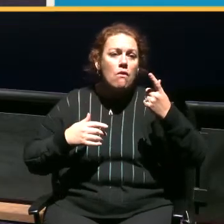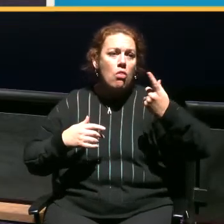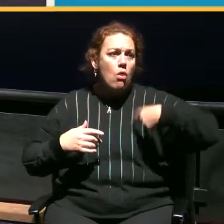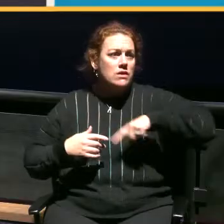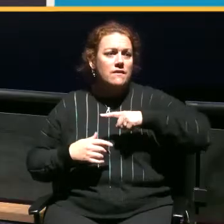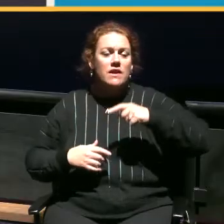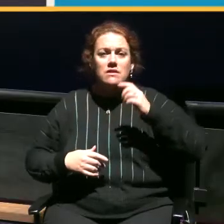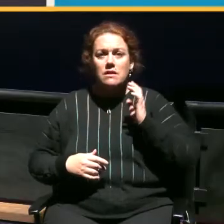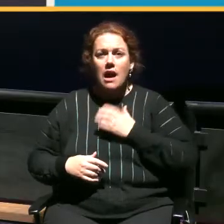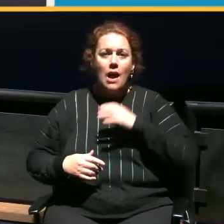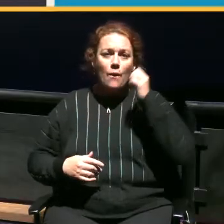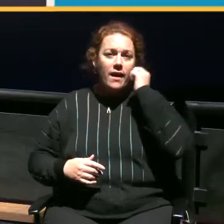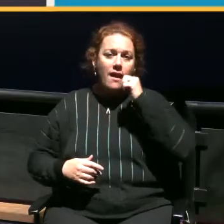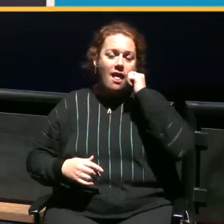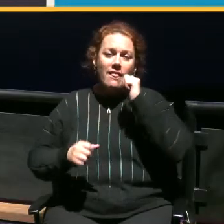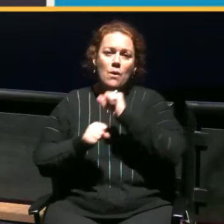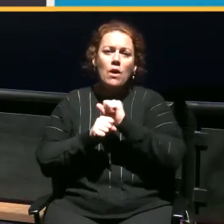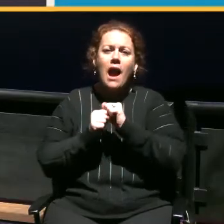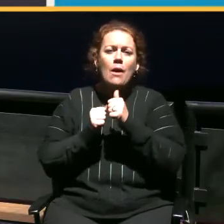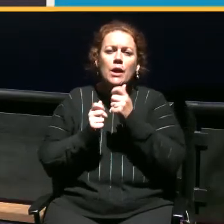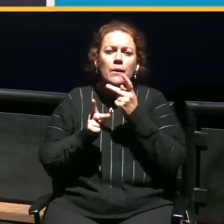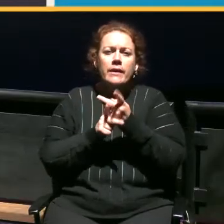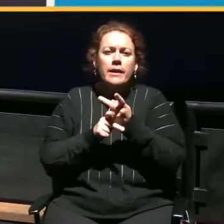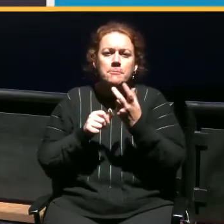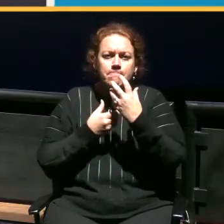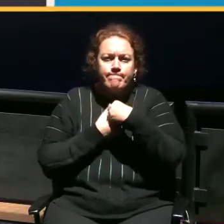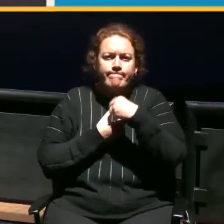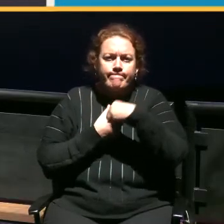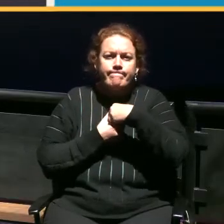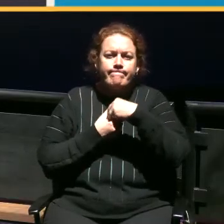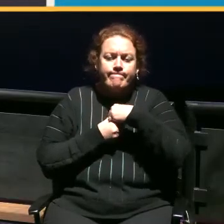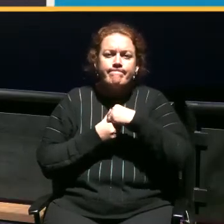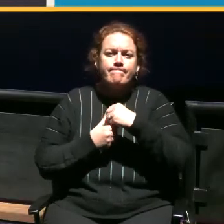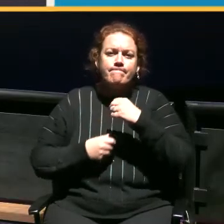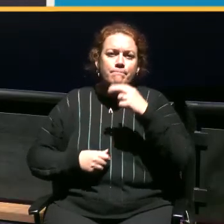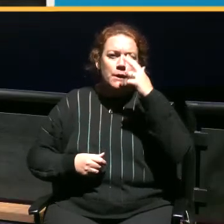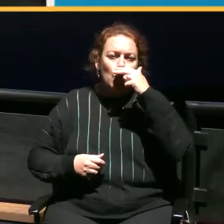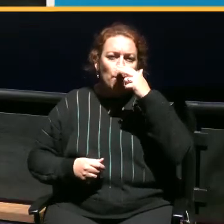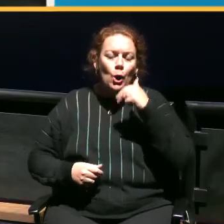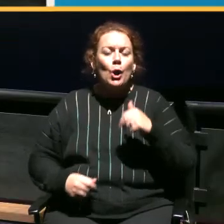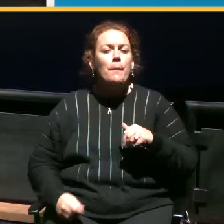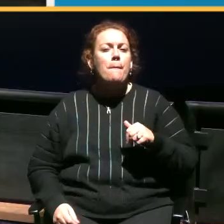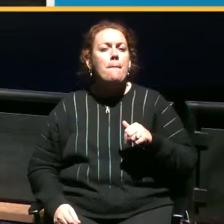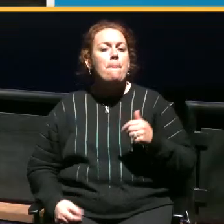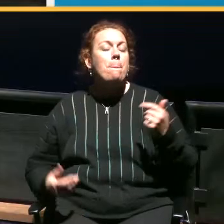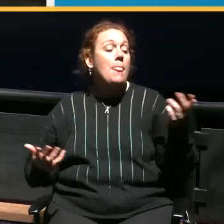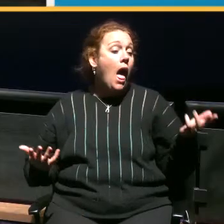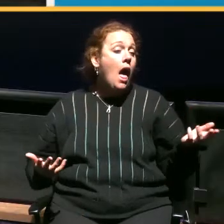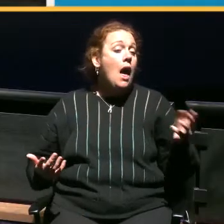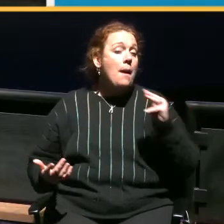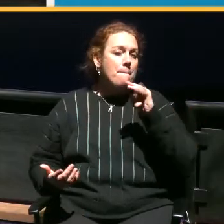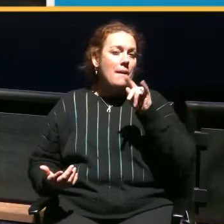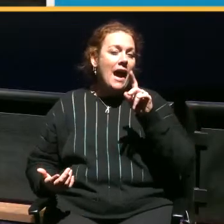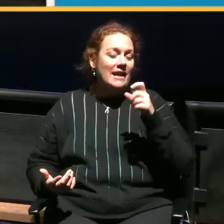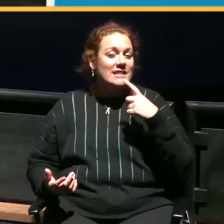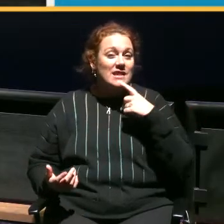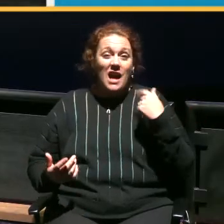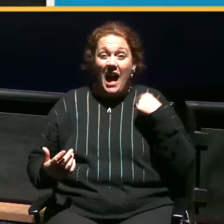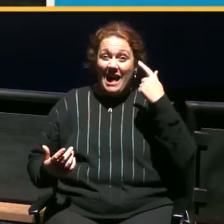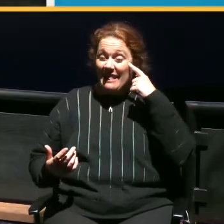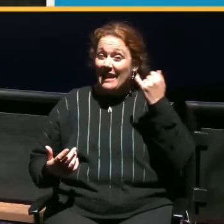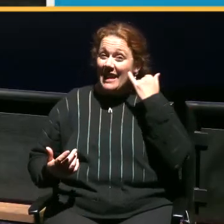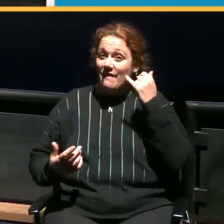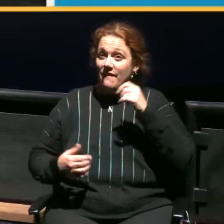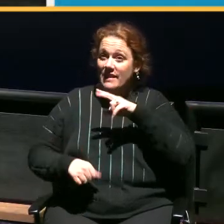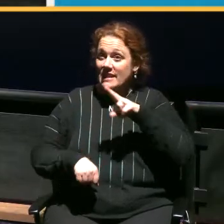in our daily work, how do you keep the humor there as much as you can? Well, I think I think if it comes naturally to you to